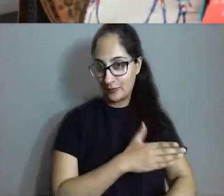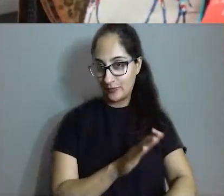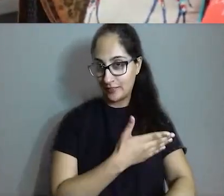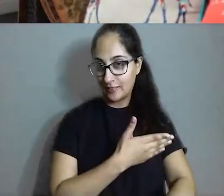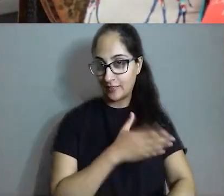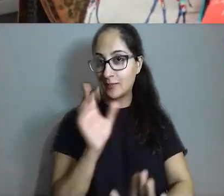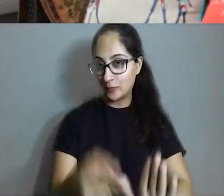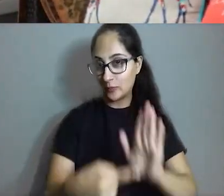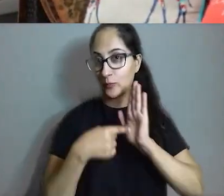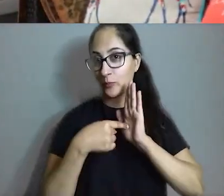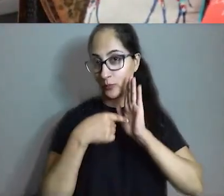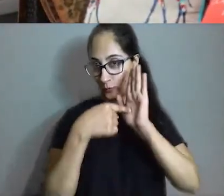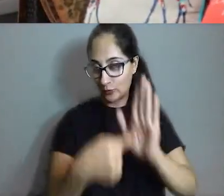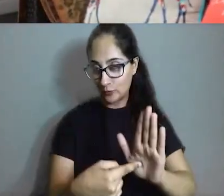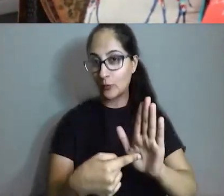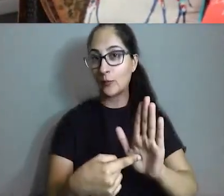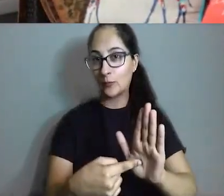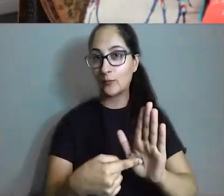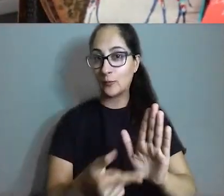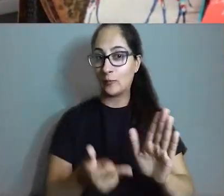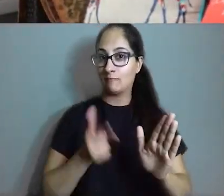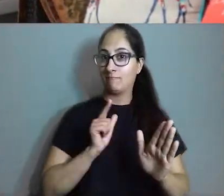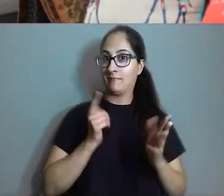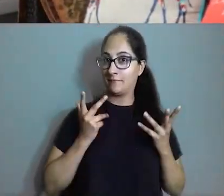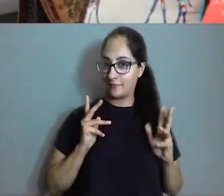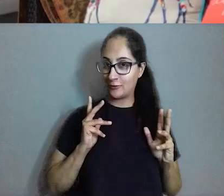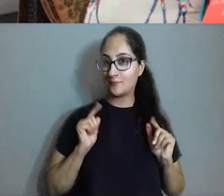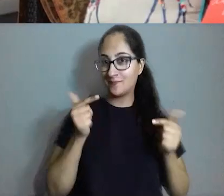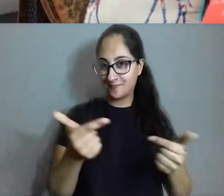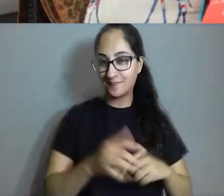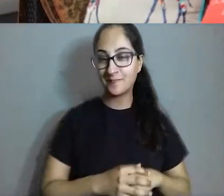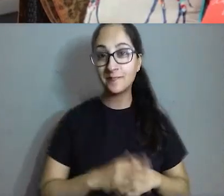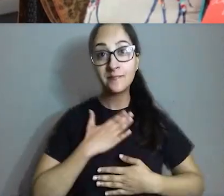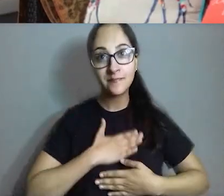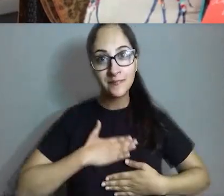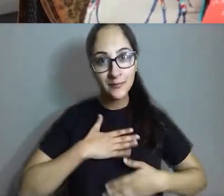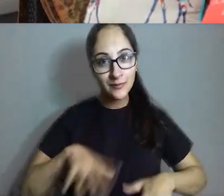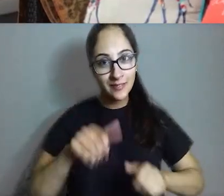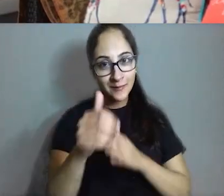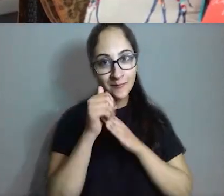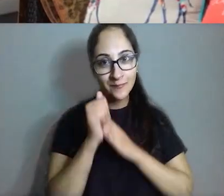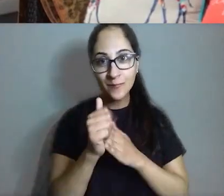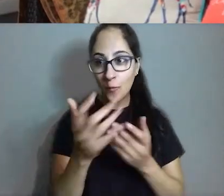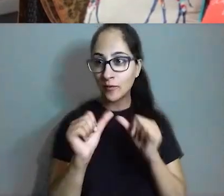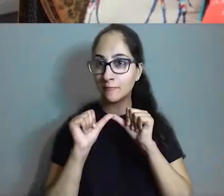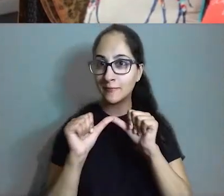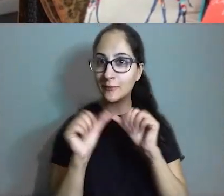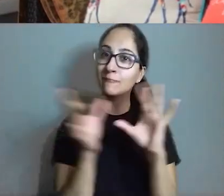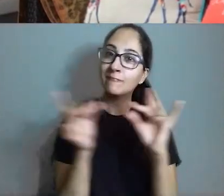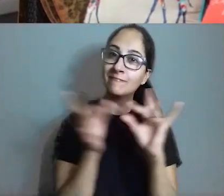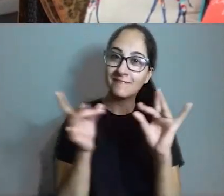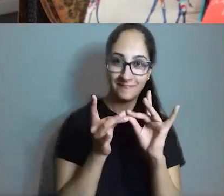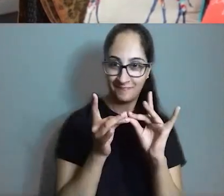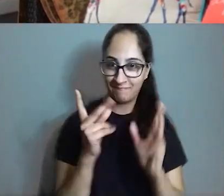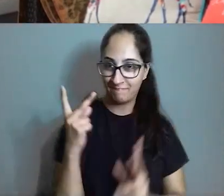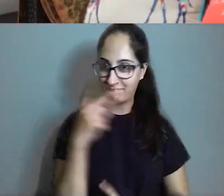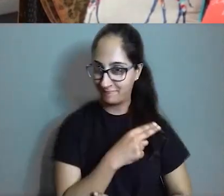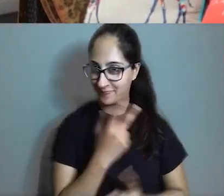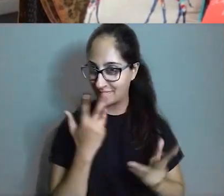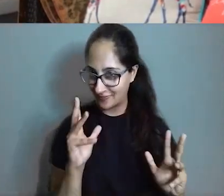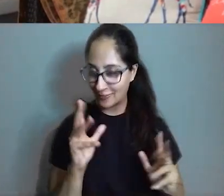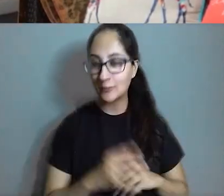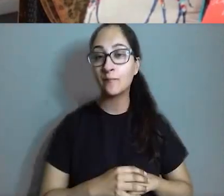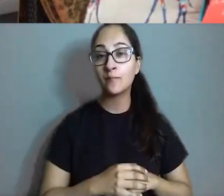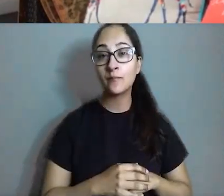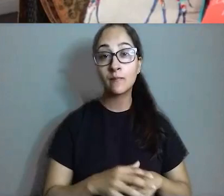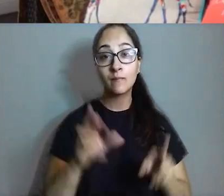Speaking of awesome soundtracks, I think it's about time for the musical interlude, which is the signal that I should be wrapping up. I just don't want to leave. This